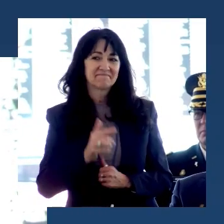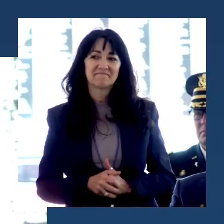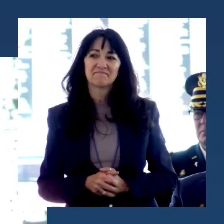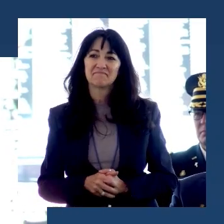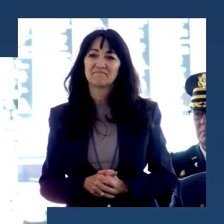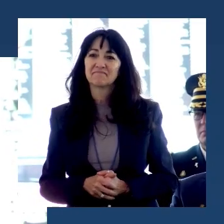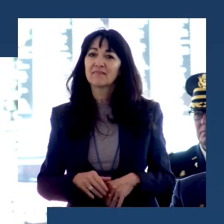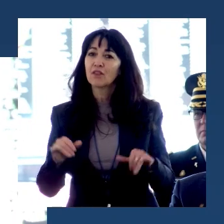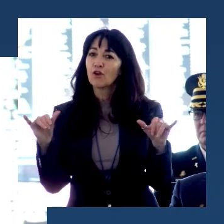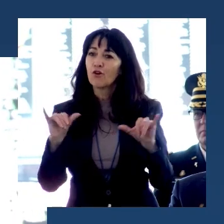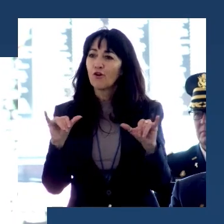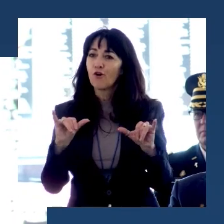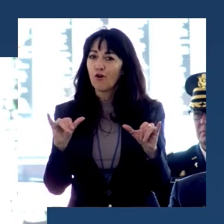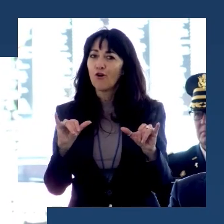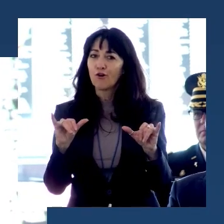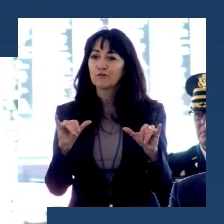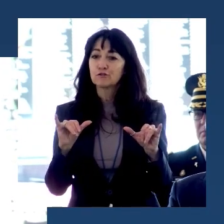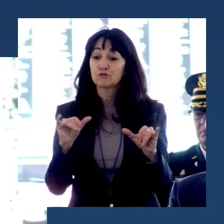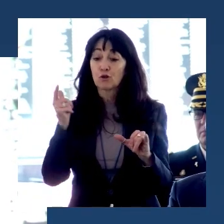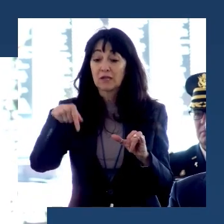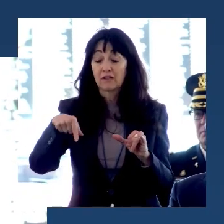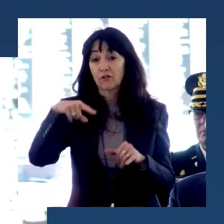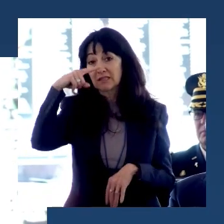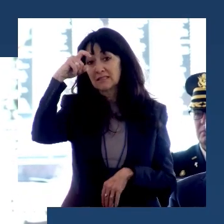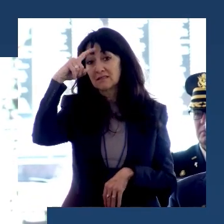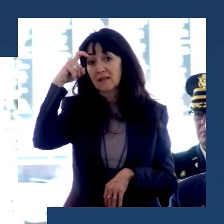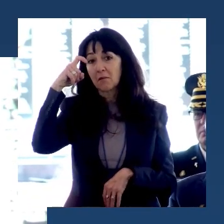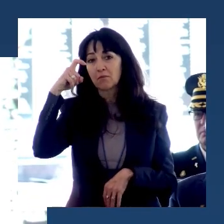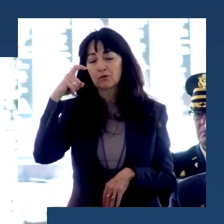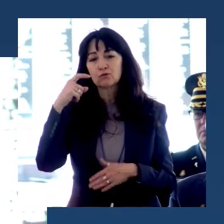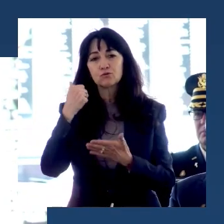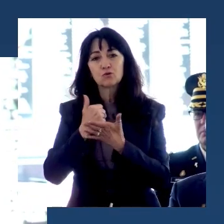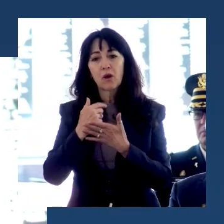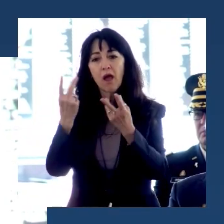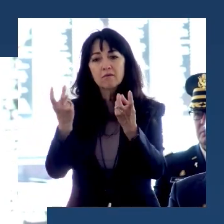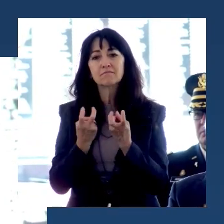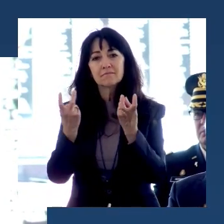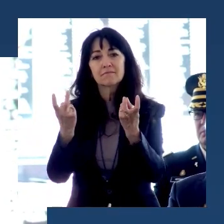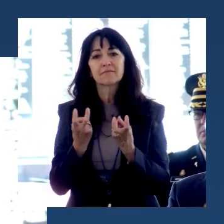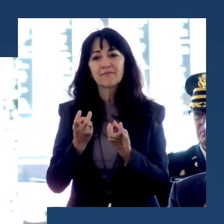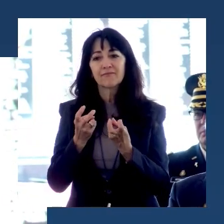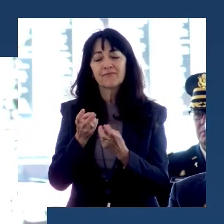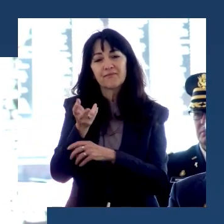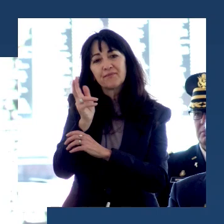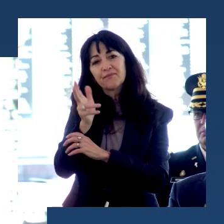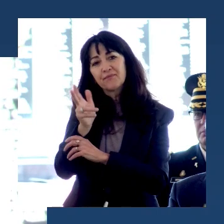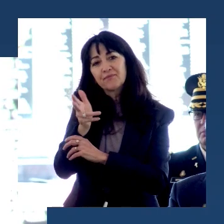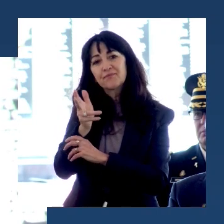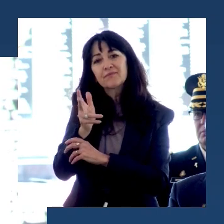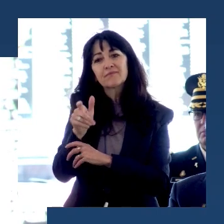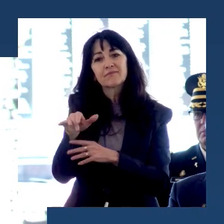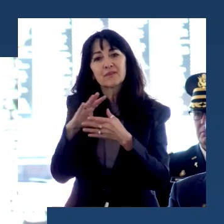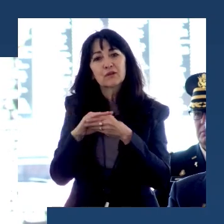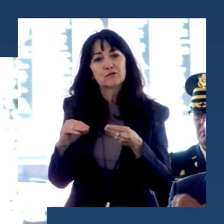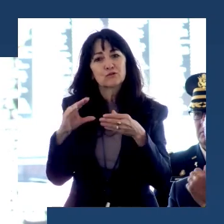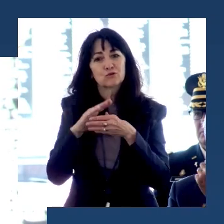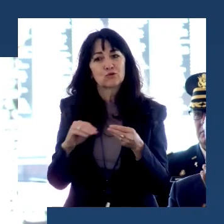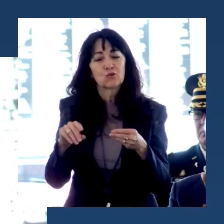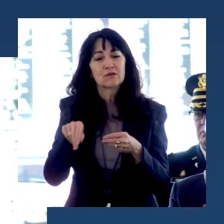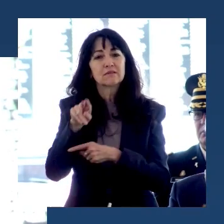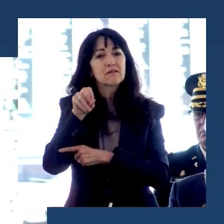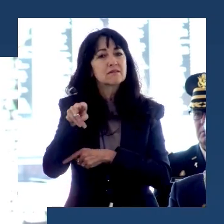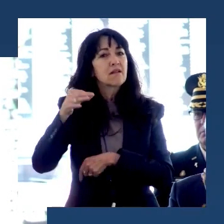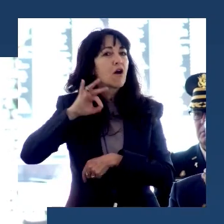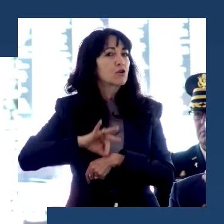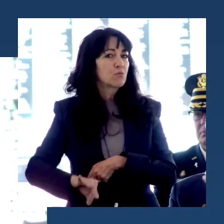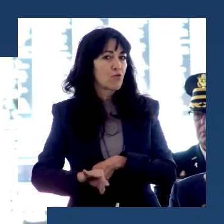We're also bringing folks later this summer to help record stories with StoryCorps, which is a nonprofit that helps put stories into the